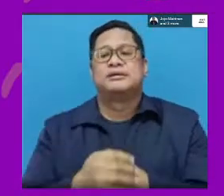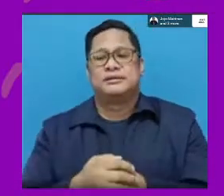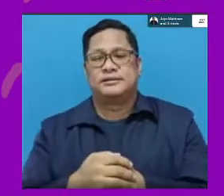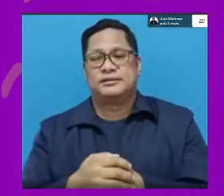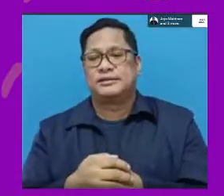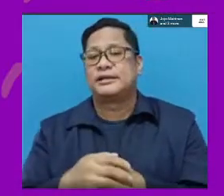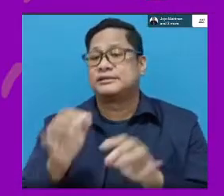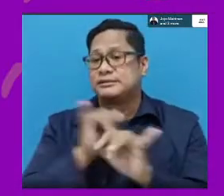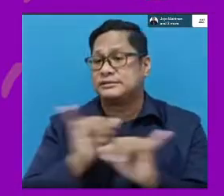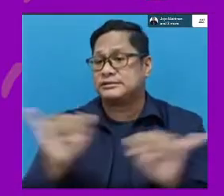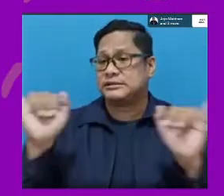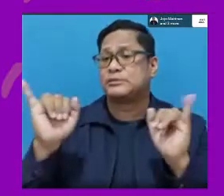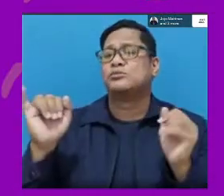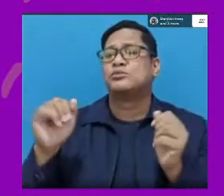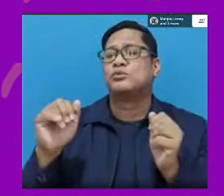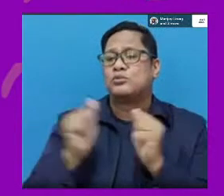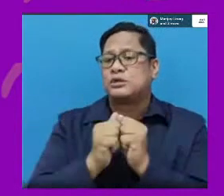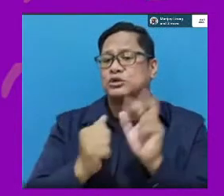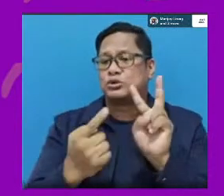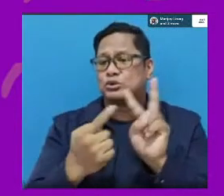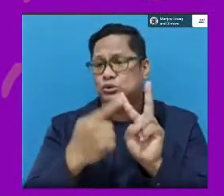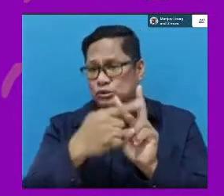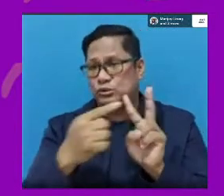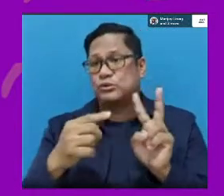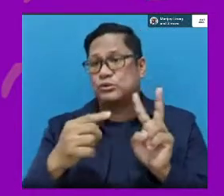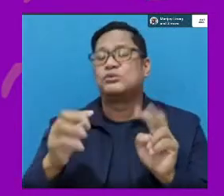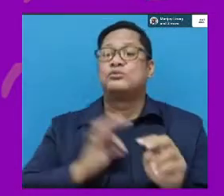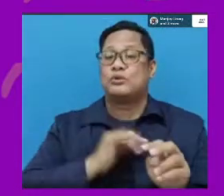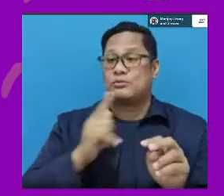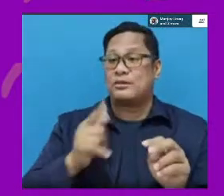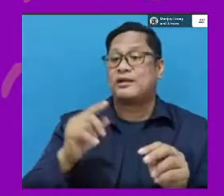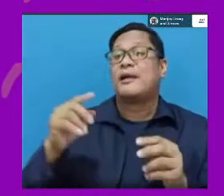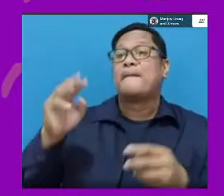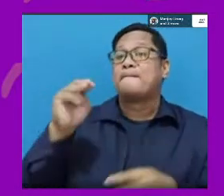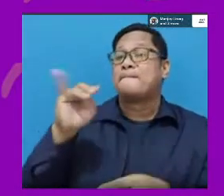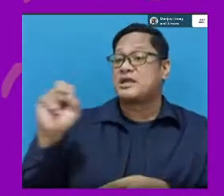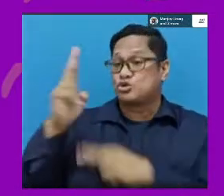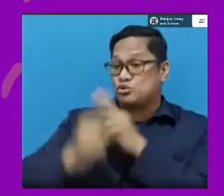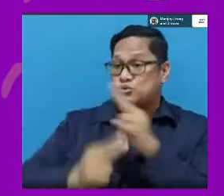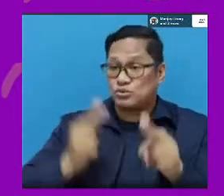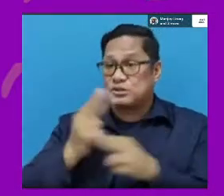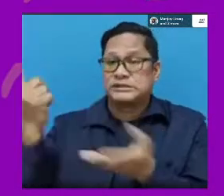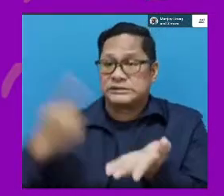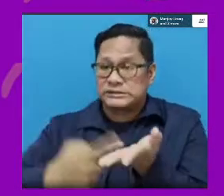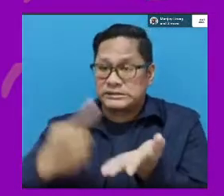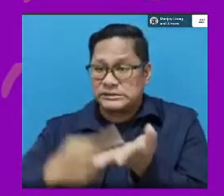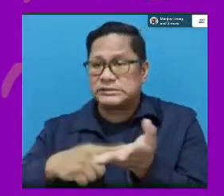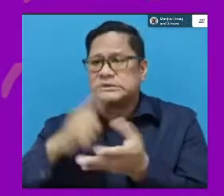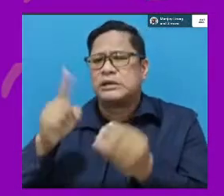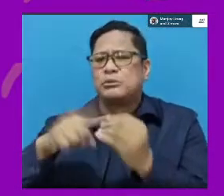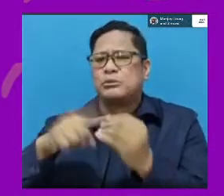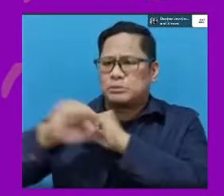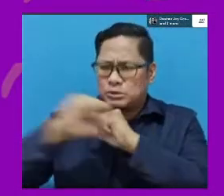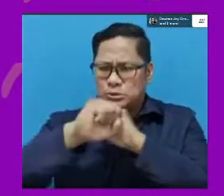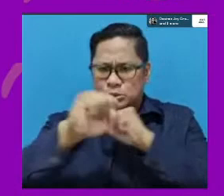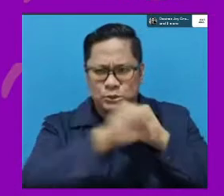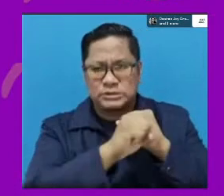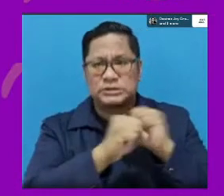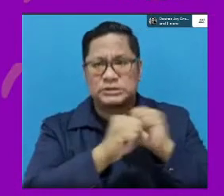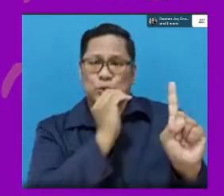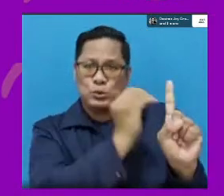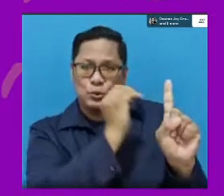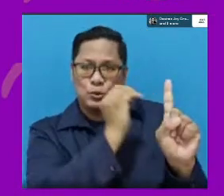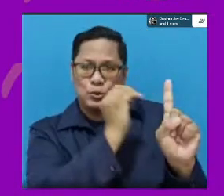including 2 former Miss Universe title holders who talked about the advocacy in their own social